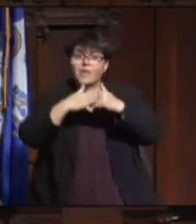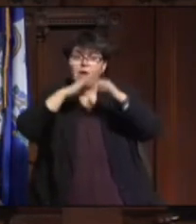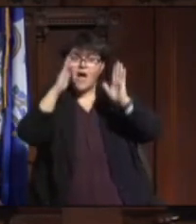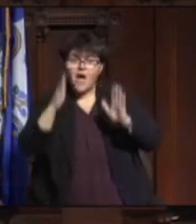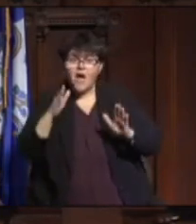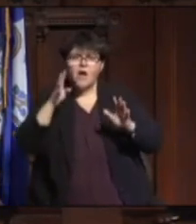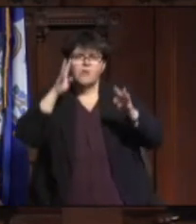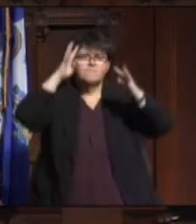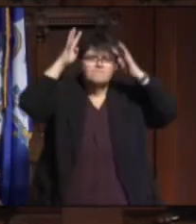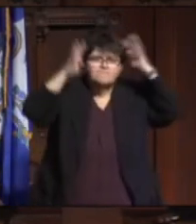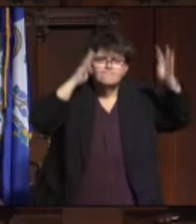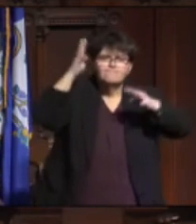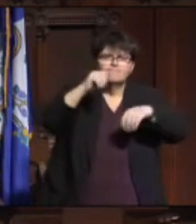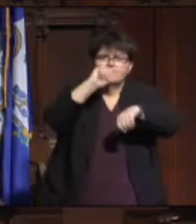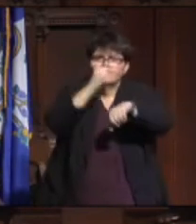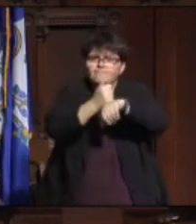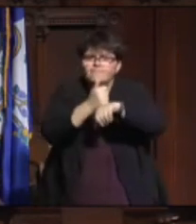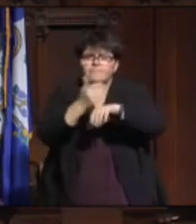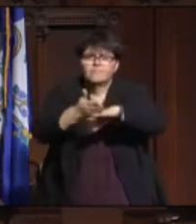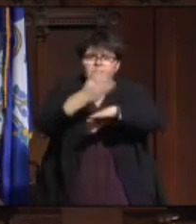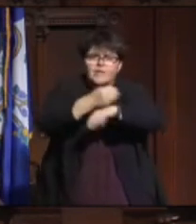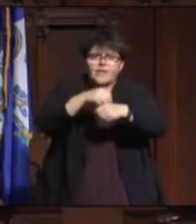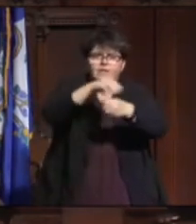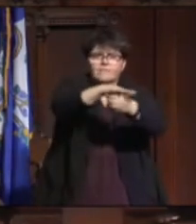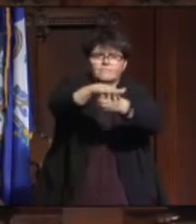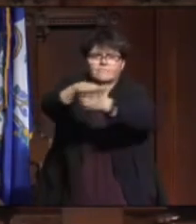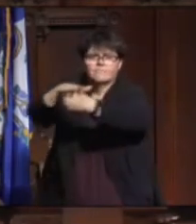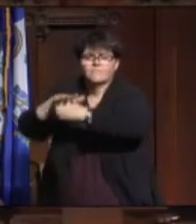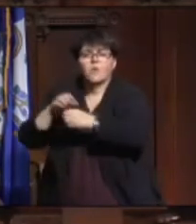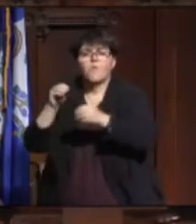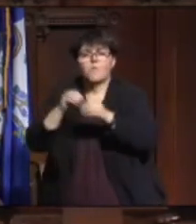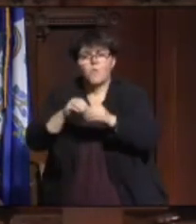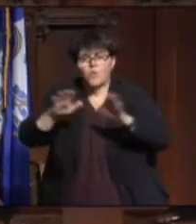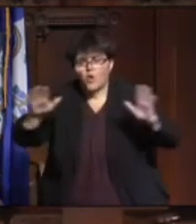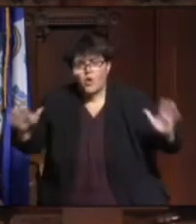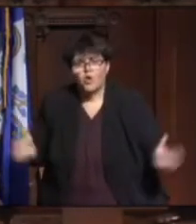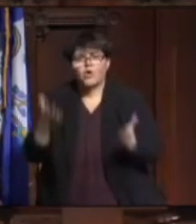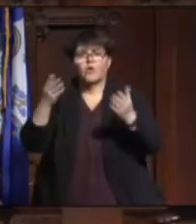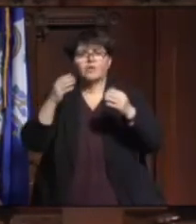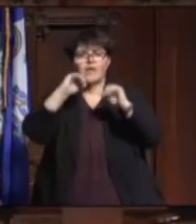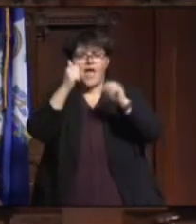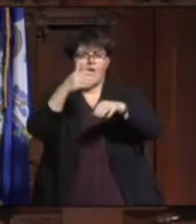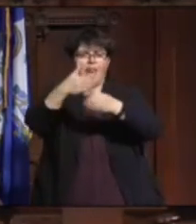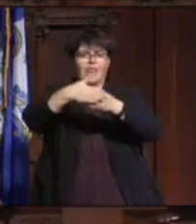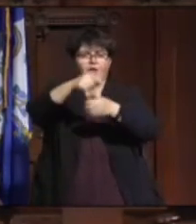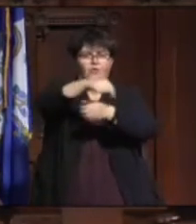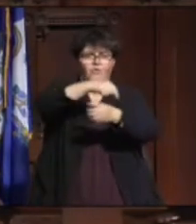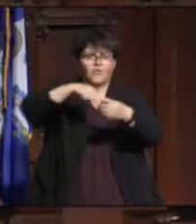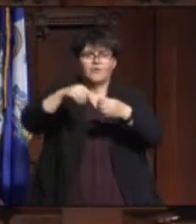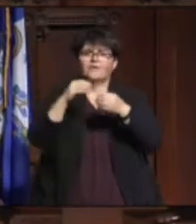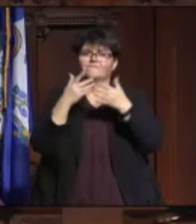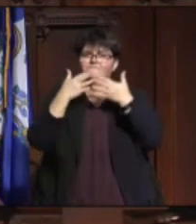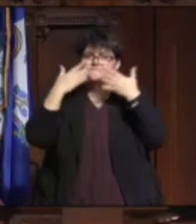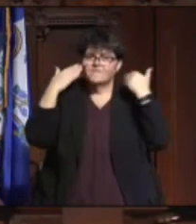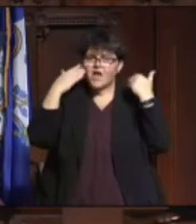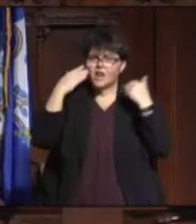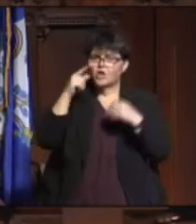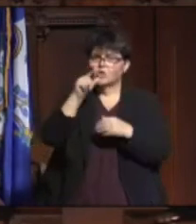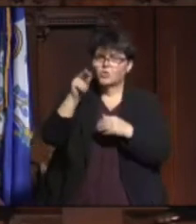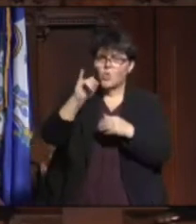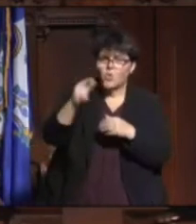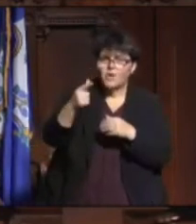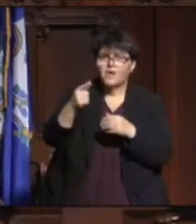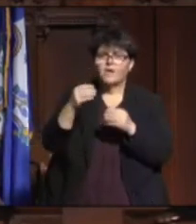more housing in their community through friendlier zoning and expedited approvals. Towns may submit their plans